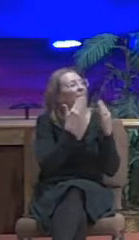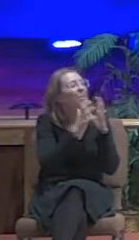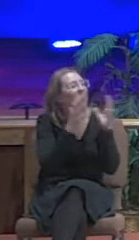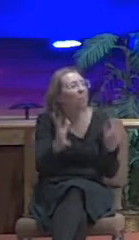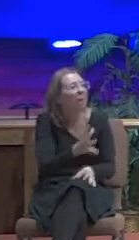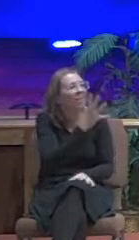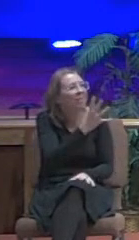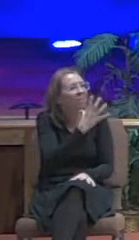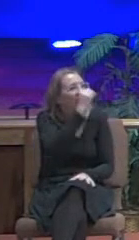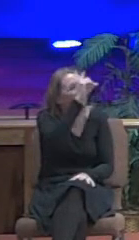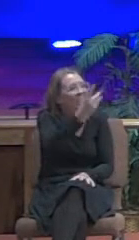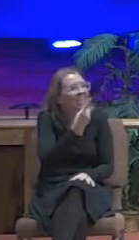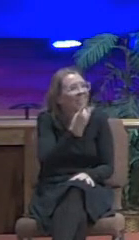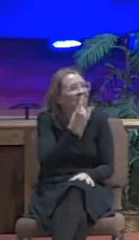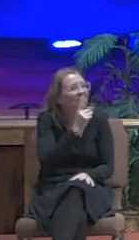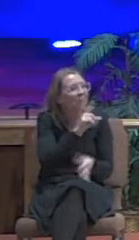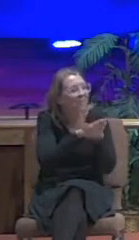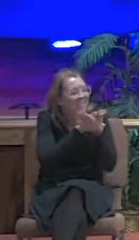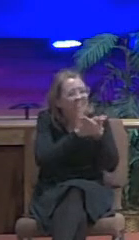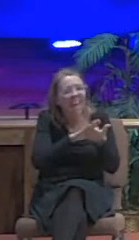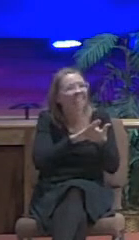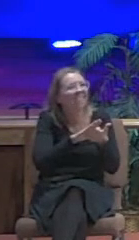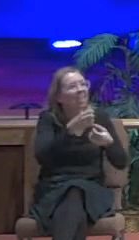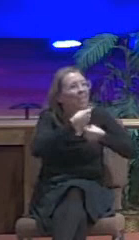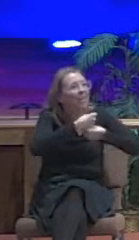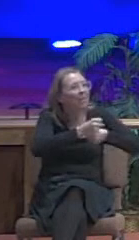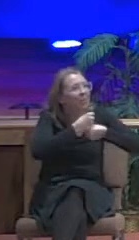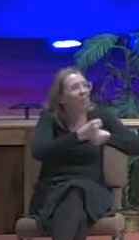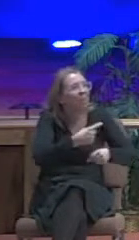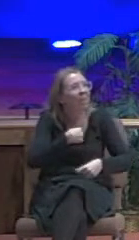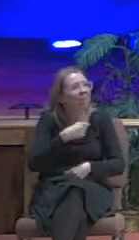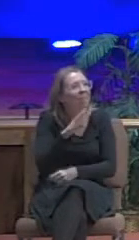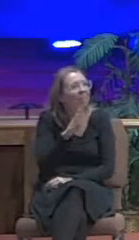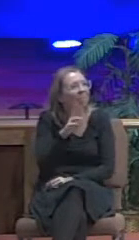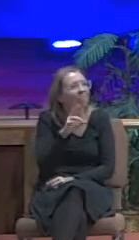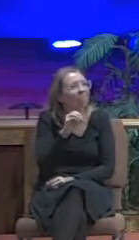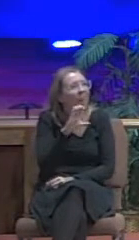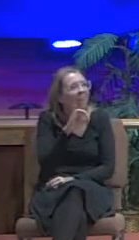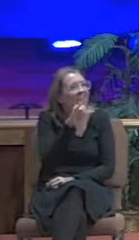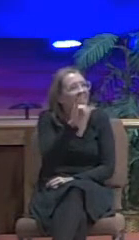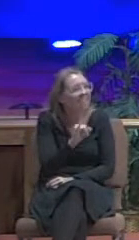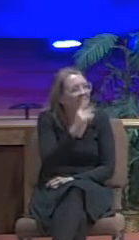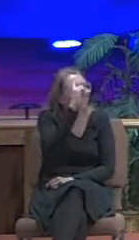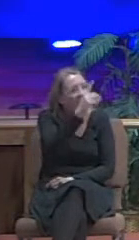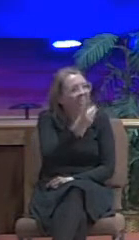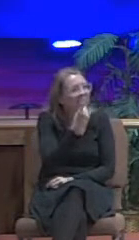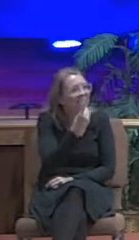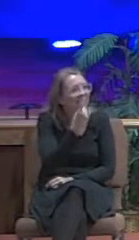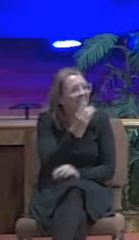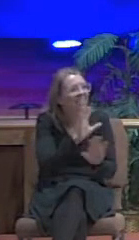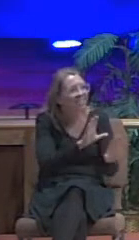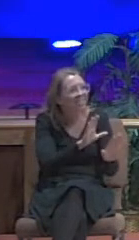you to make me broccoli for dinner. Right? That was your household idea.